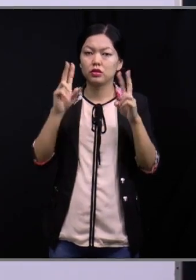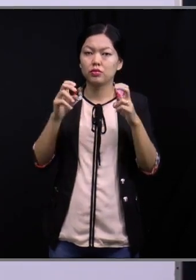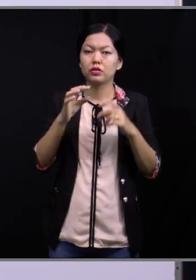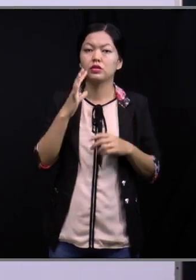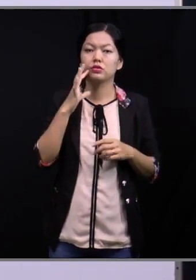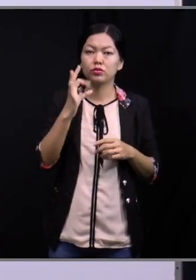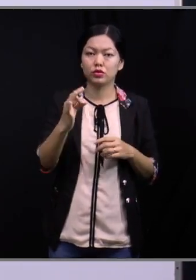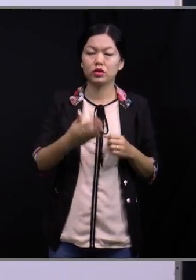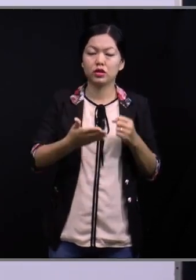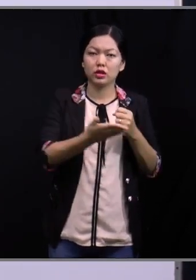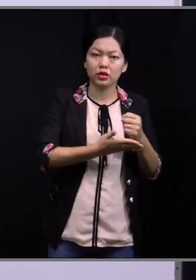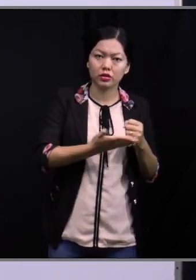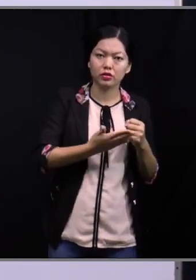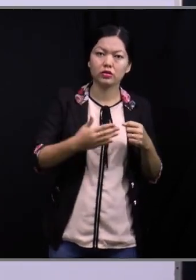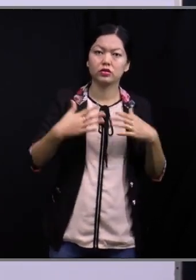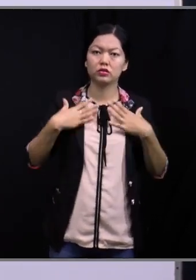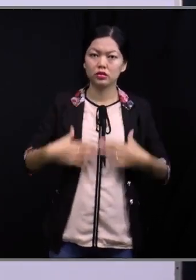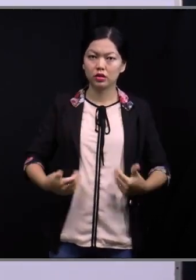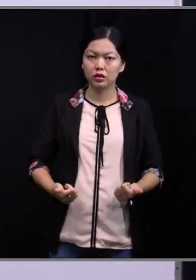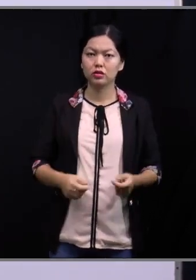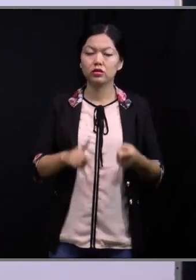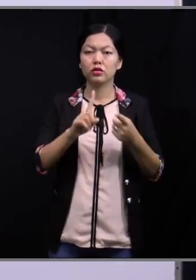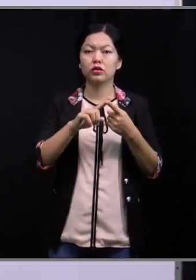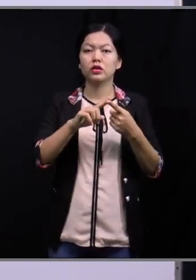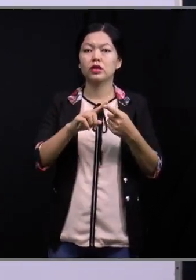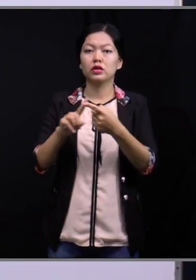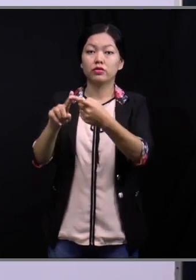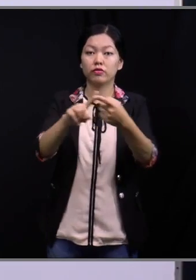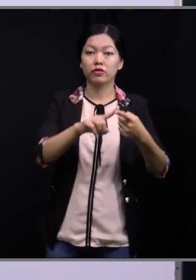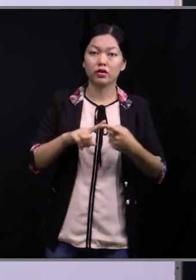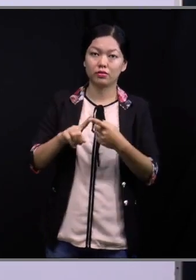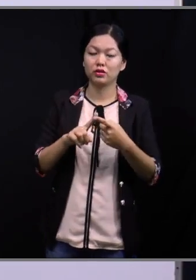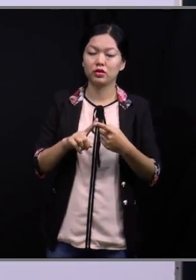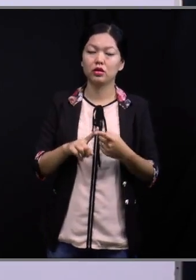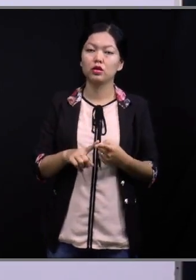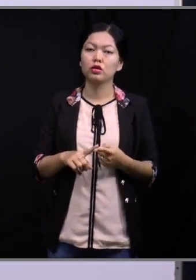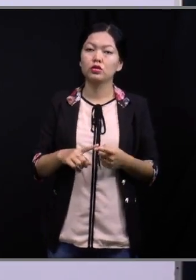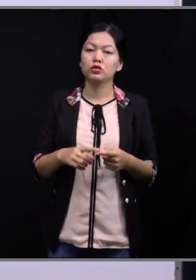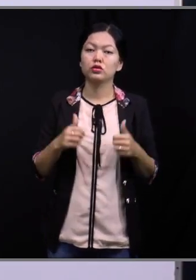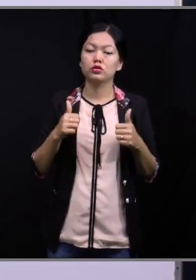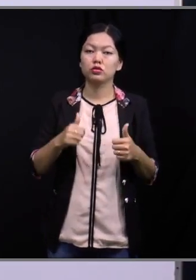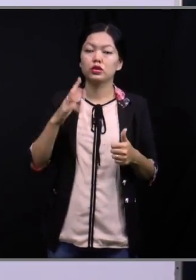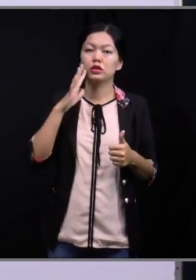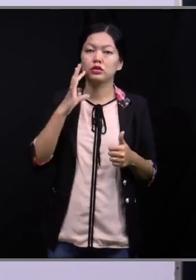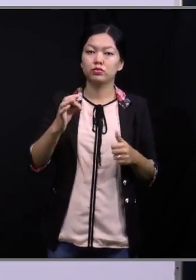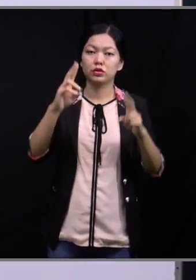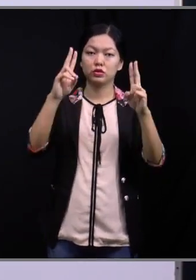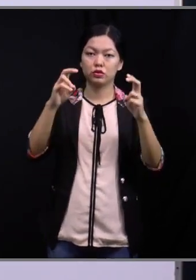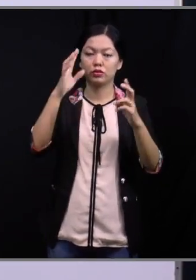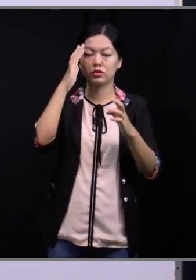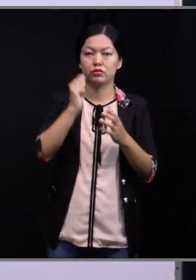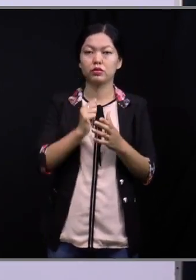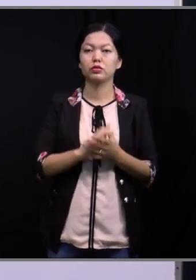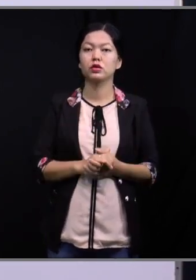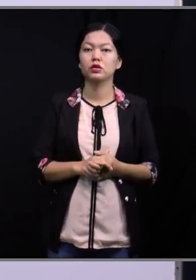then health, environment, etc. So to have a basic knowledge about the different types of plants, different types